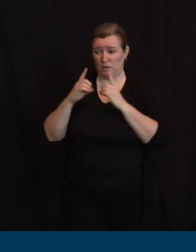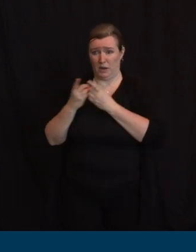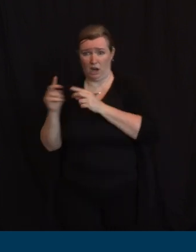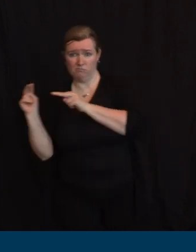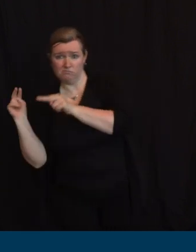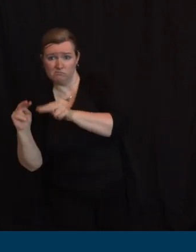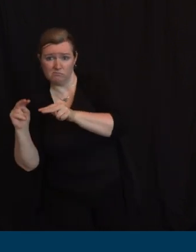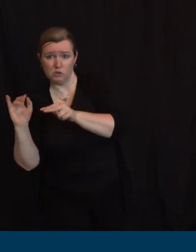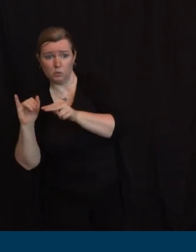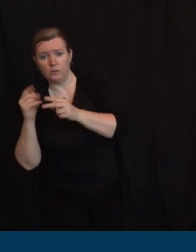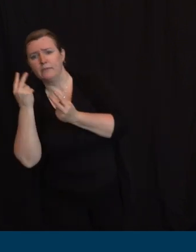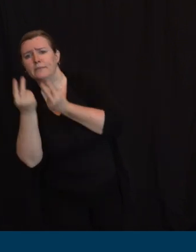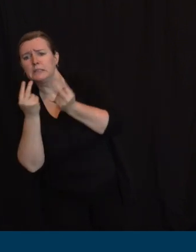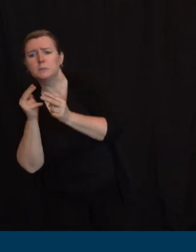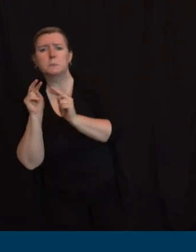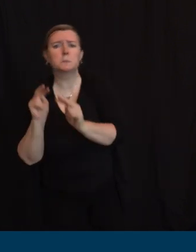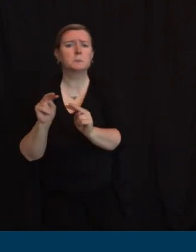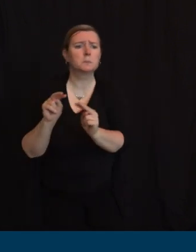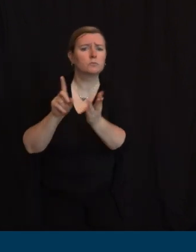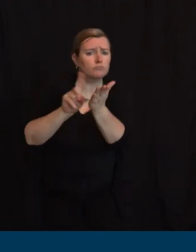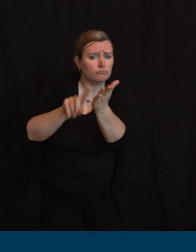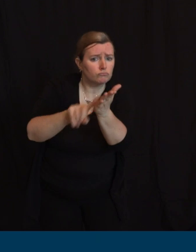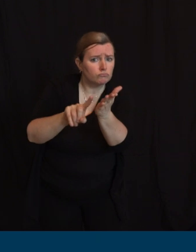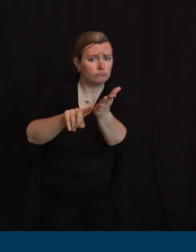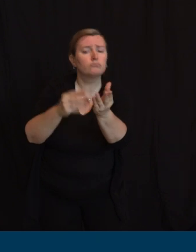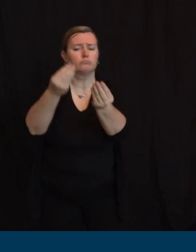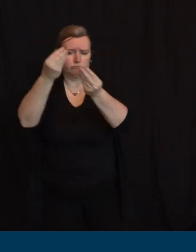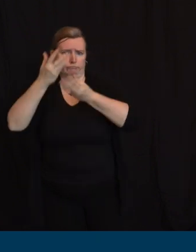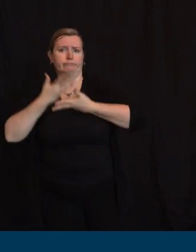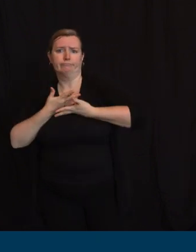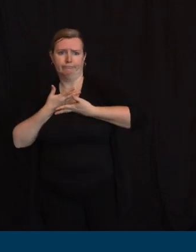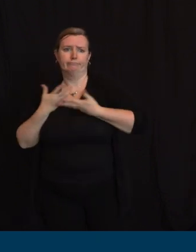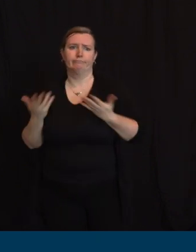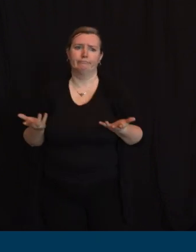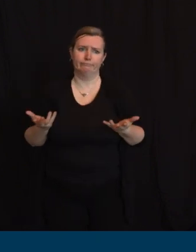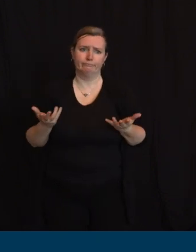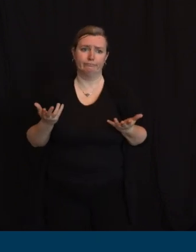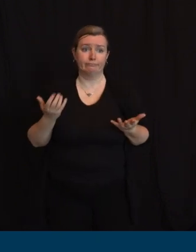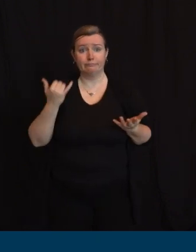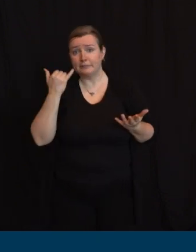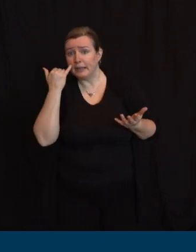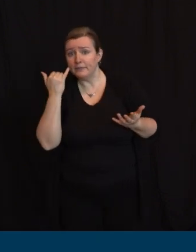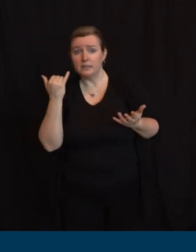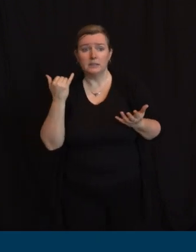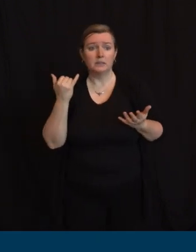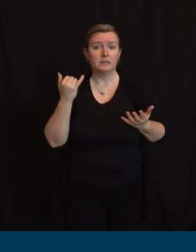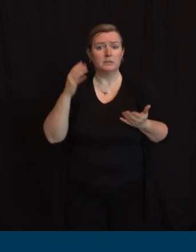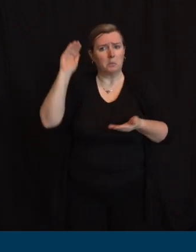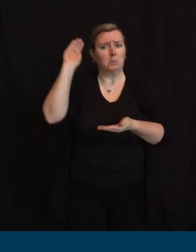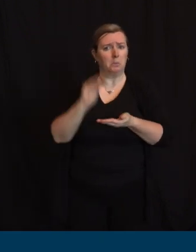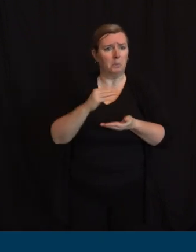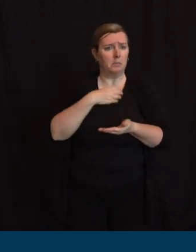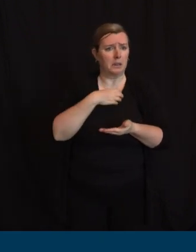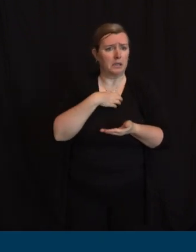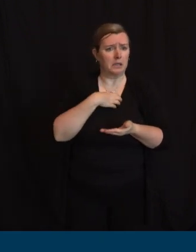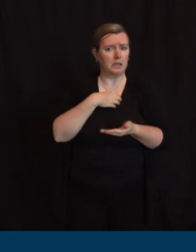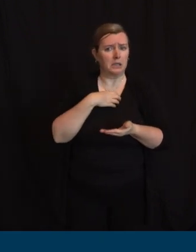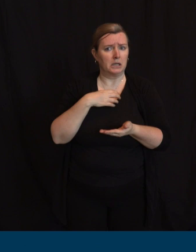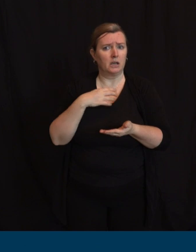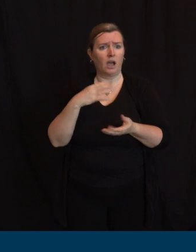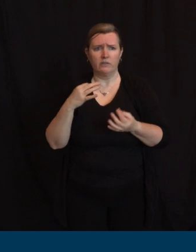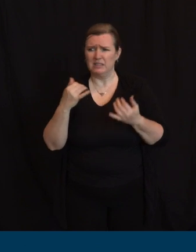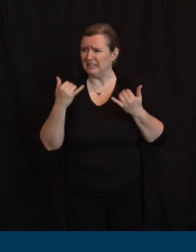get lower level complaints. If we get immediate jeopardy complaints, our survey team goes out,